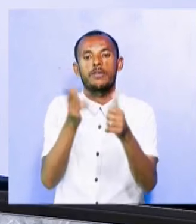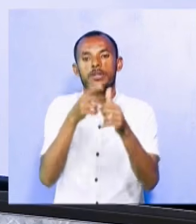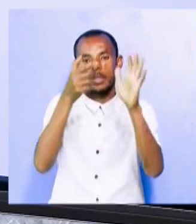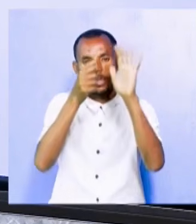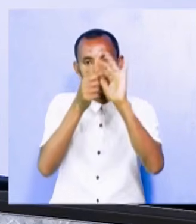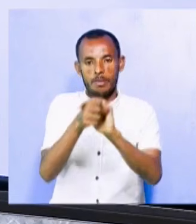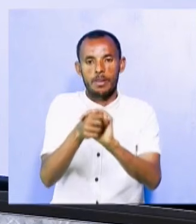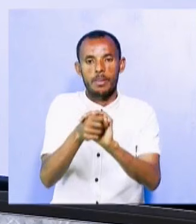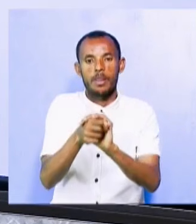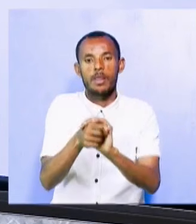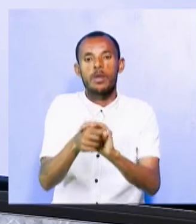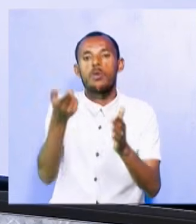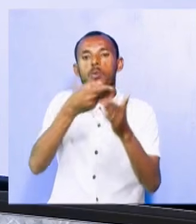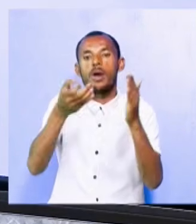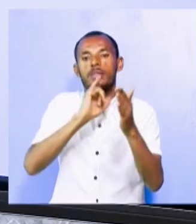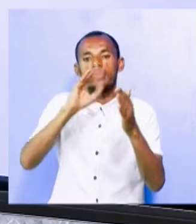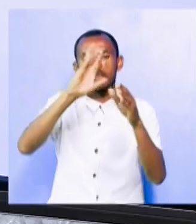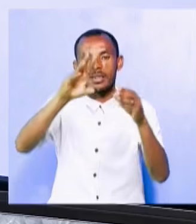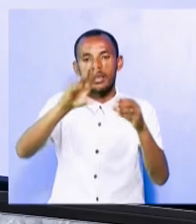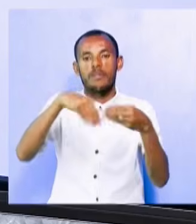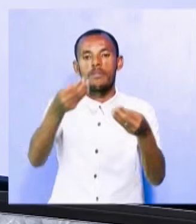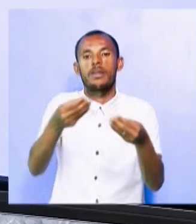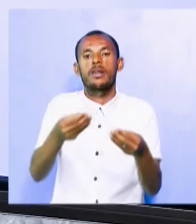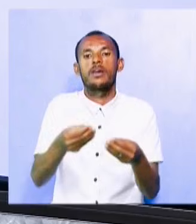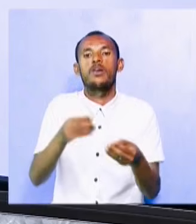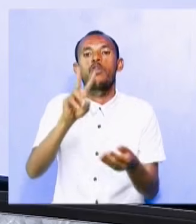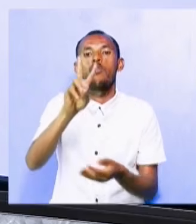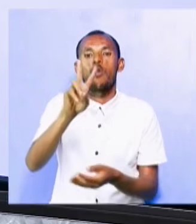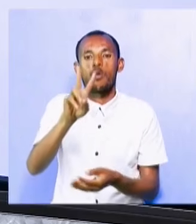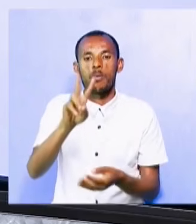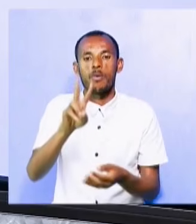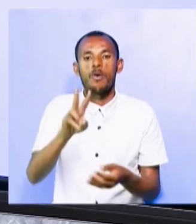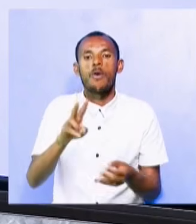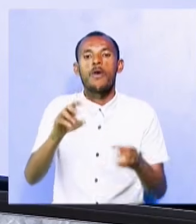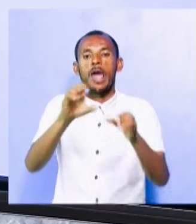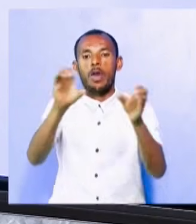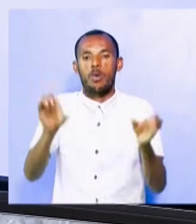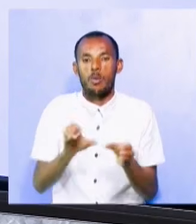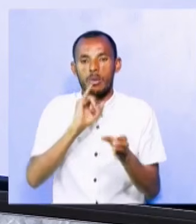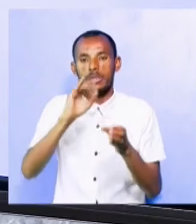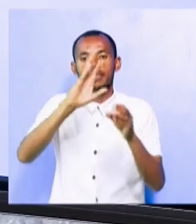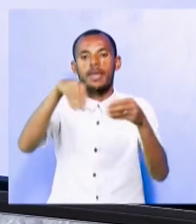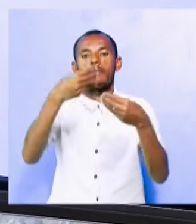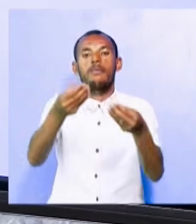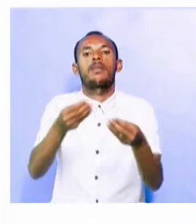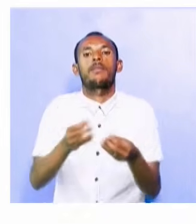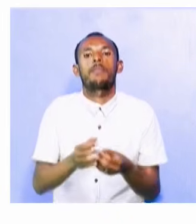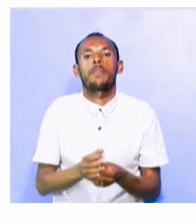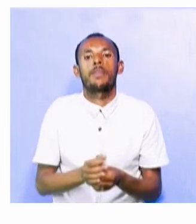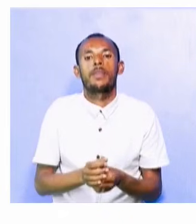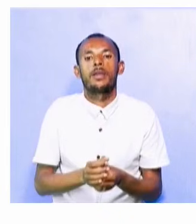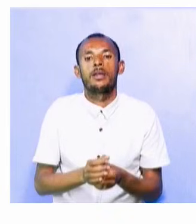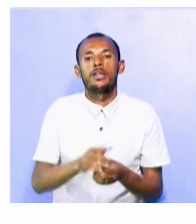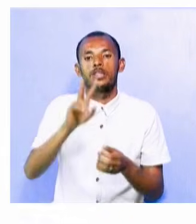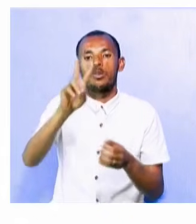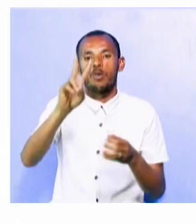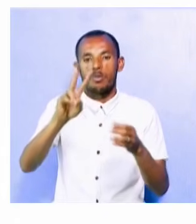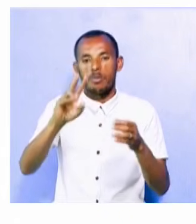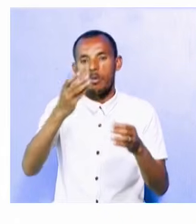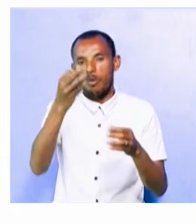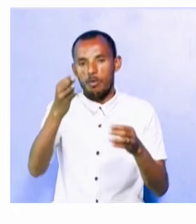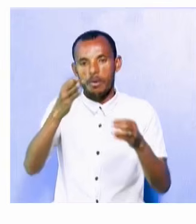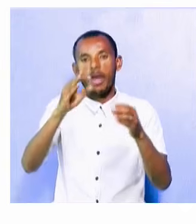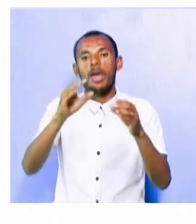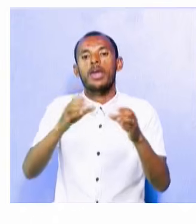example, what is given? The volume of a cube is given. Okay, the volume of a cube